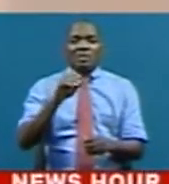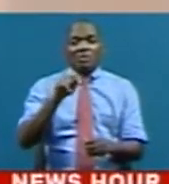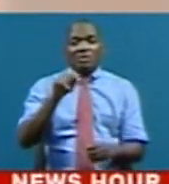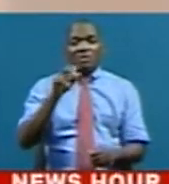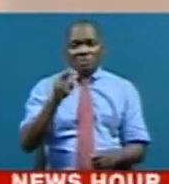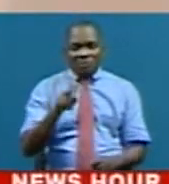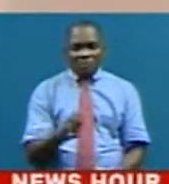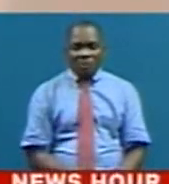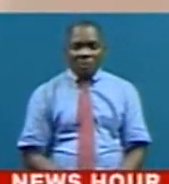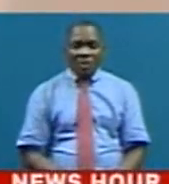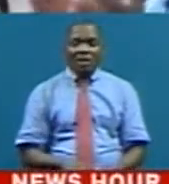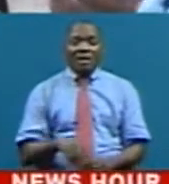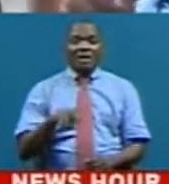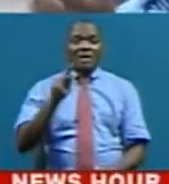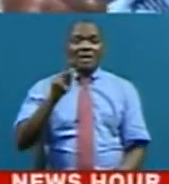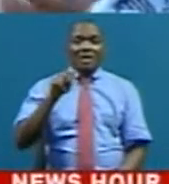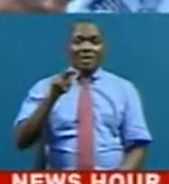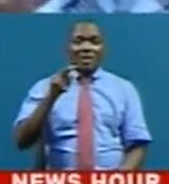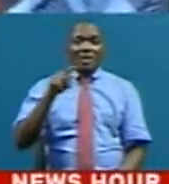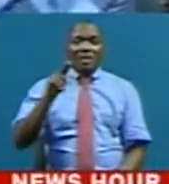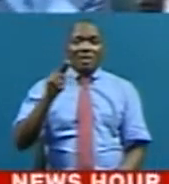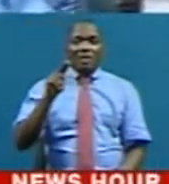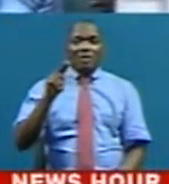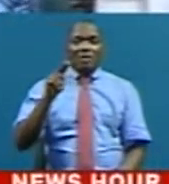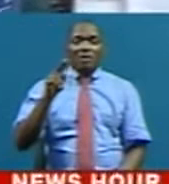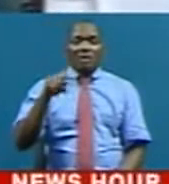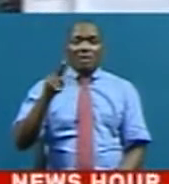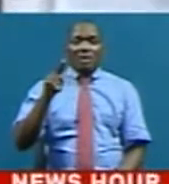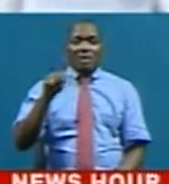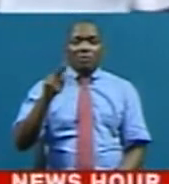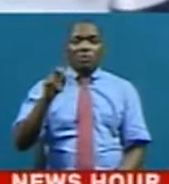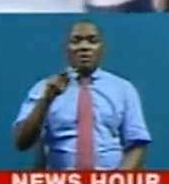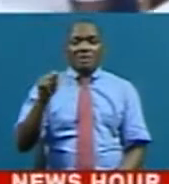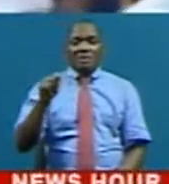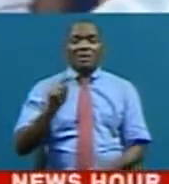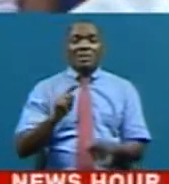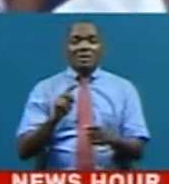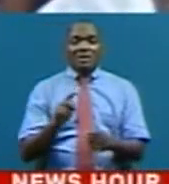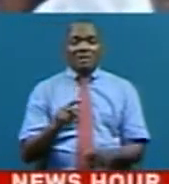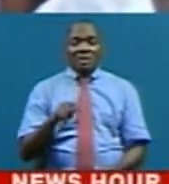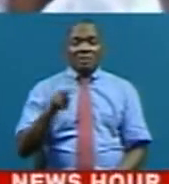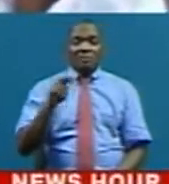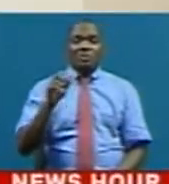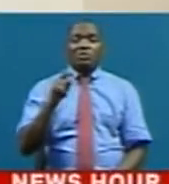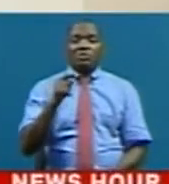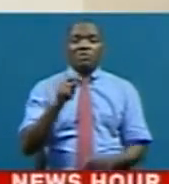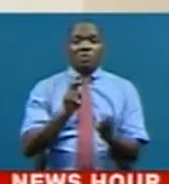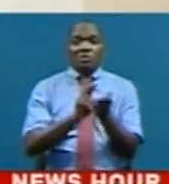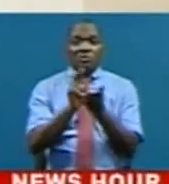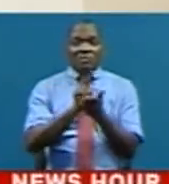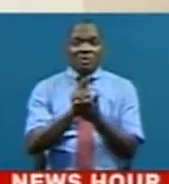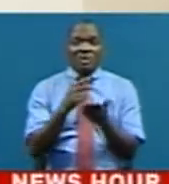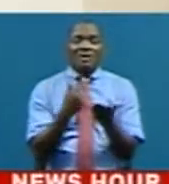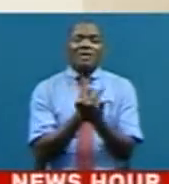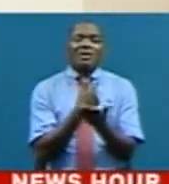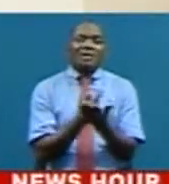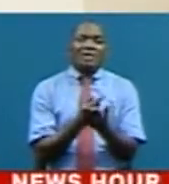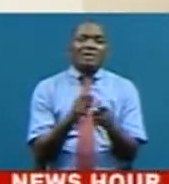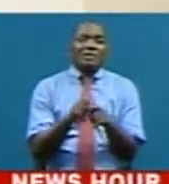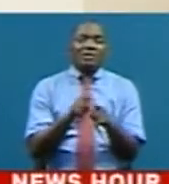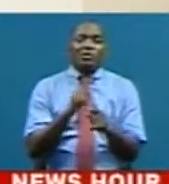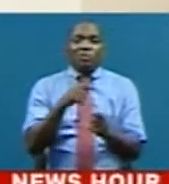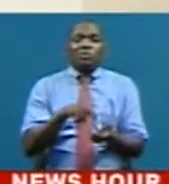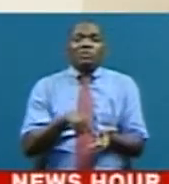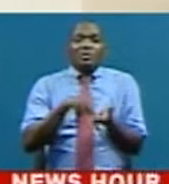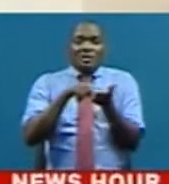in 2012, where the Kwame Nkrumah University of Science and Technology, KNUST, and the University of Ghana